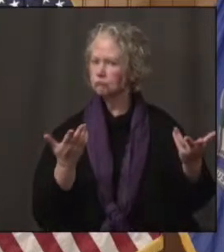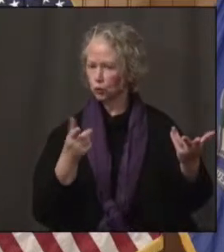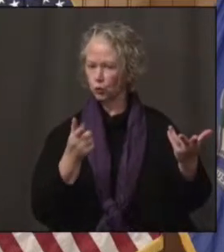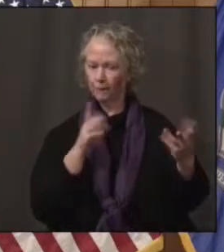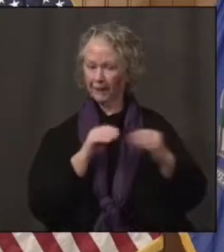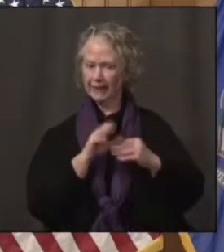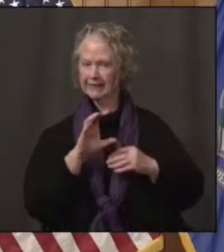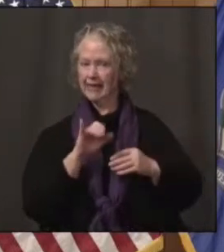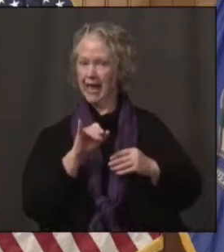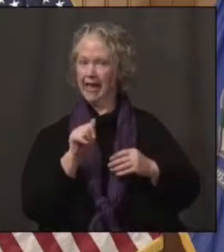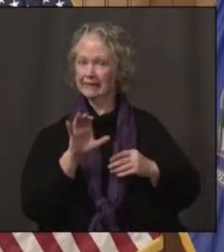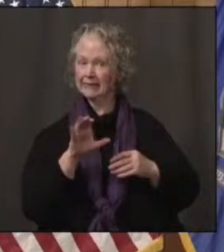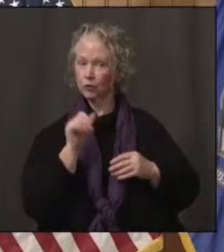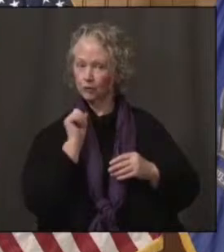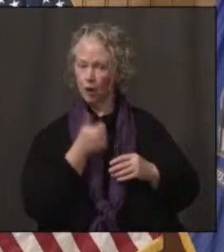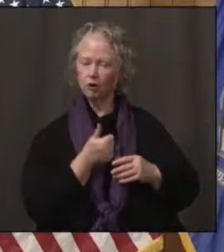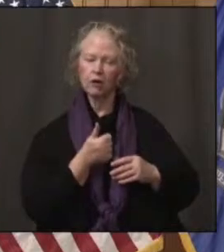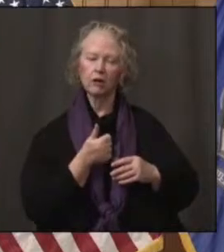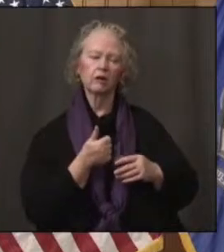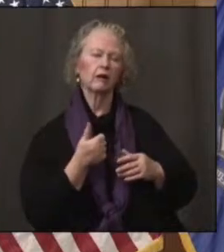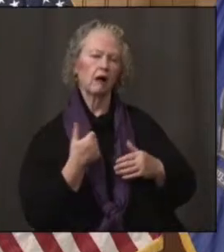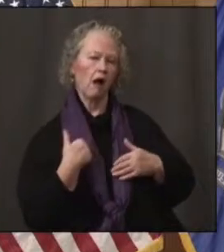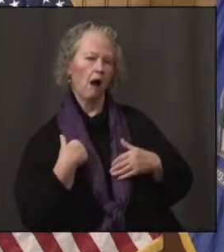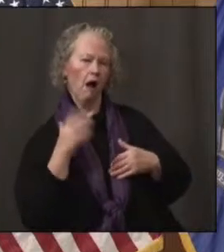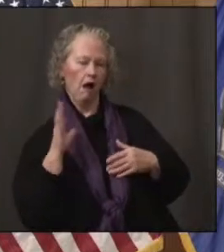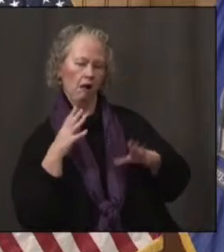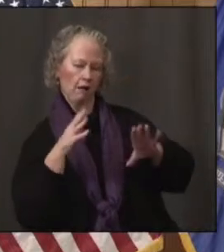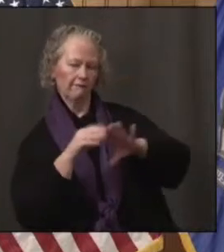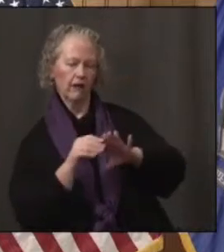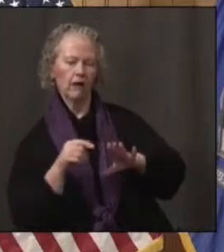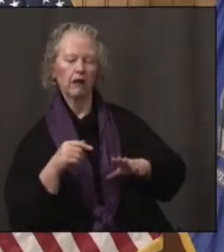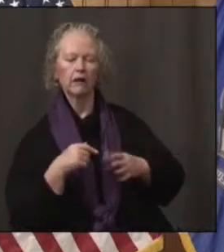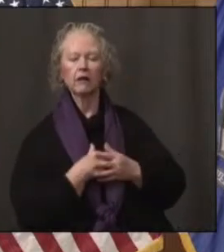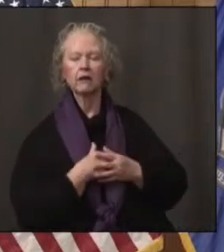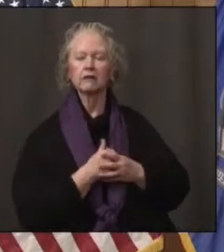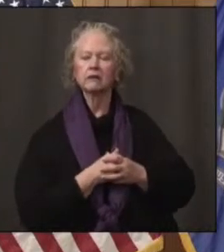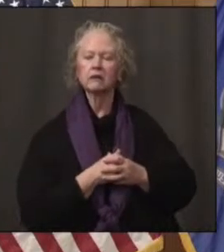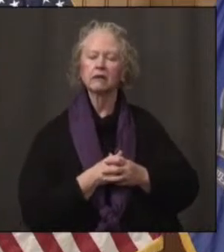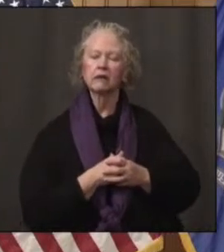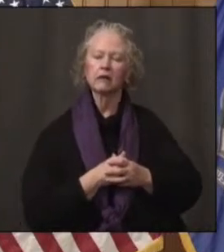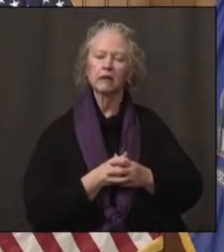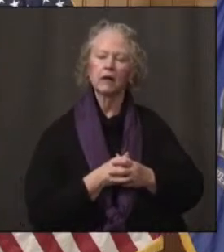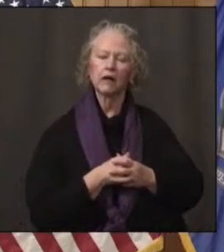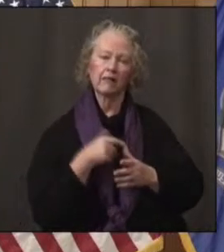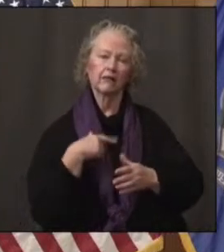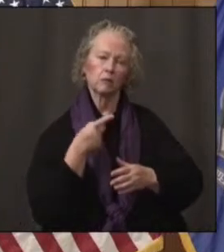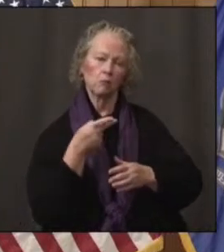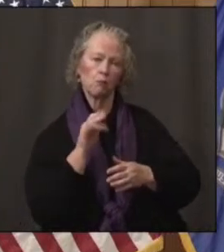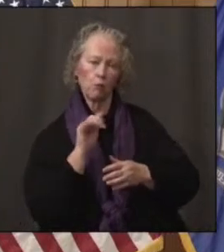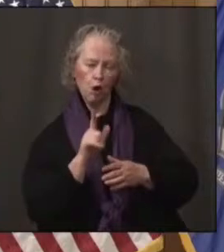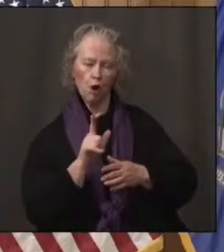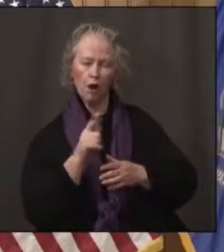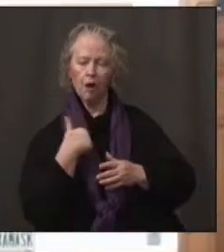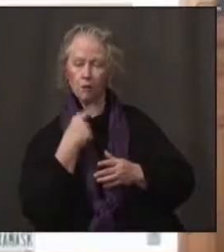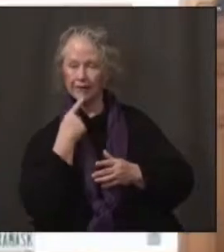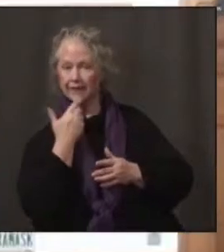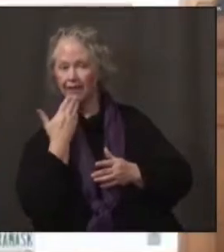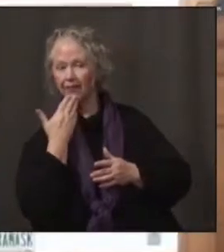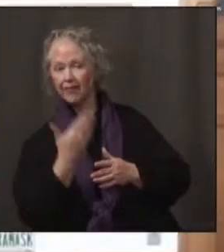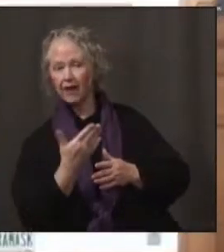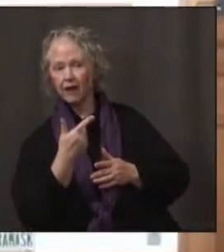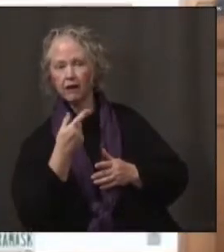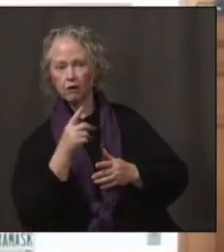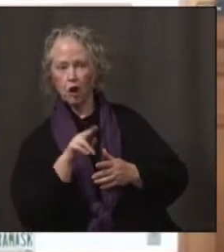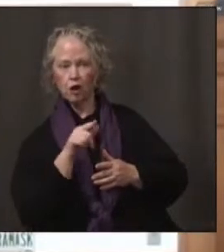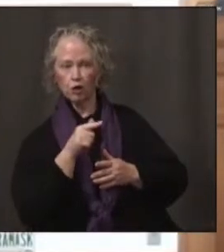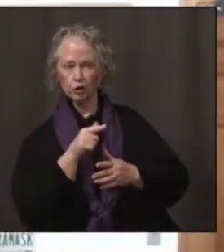tomorrow. I'll jump in. First of all, I want to thank Dr. Gifford, who